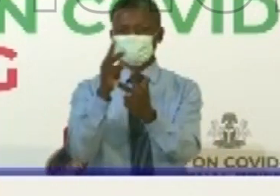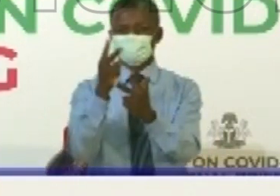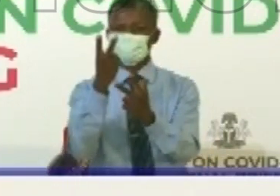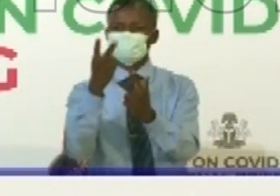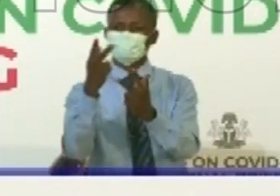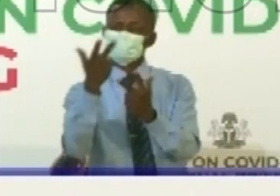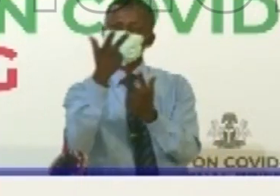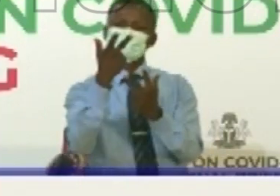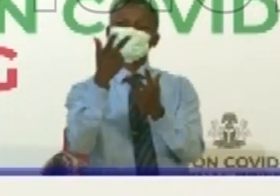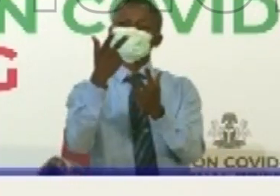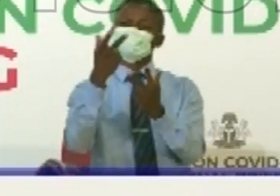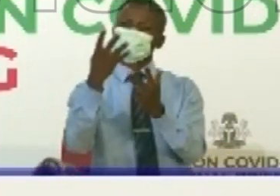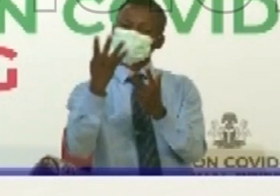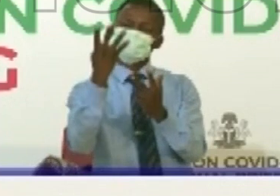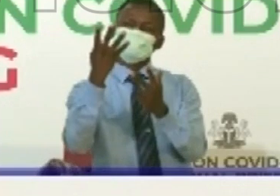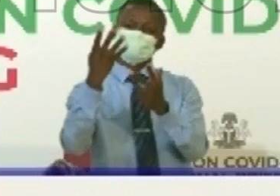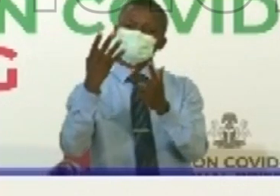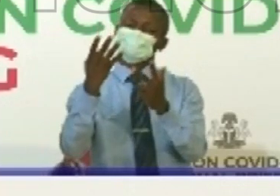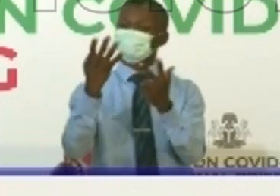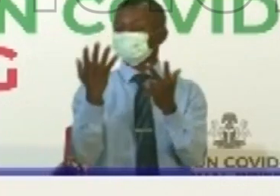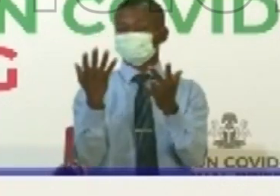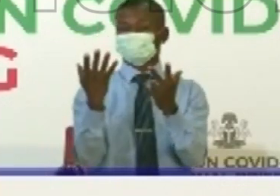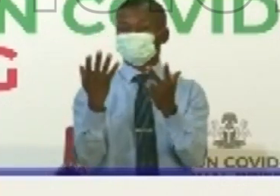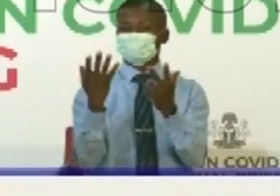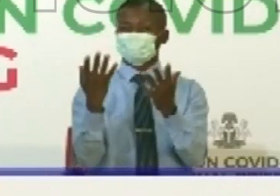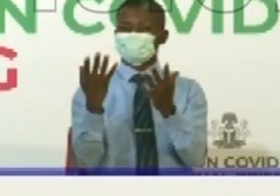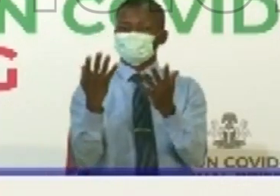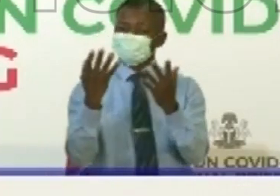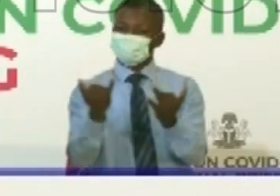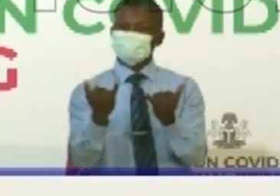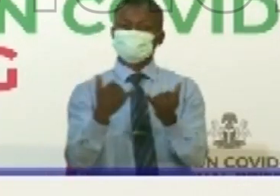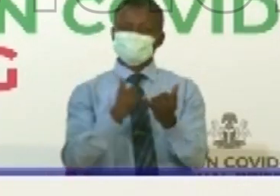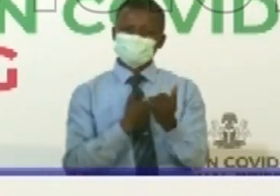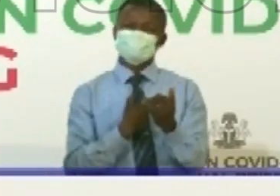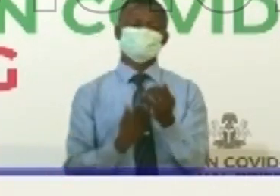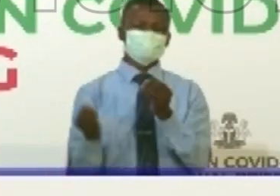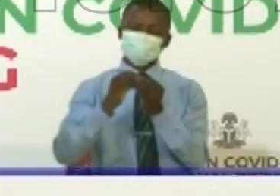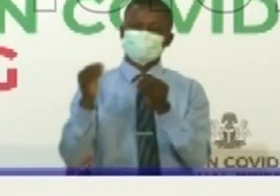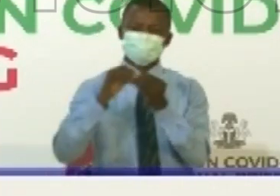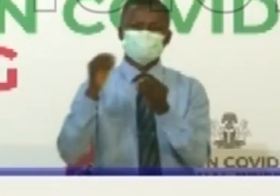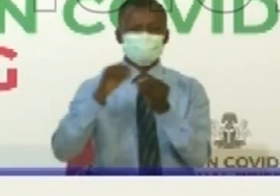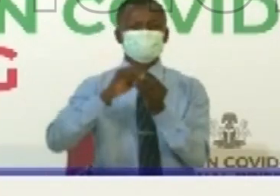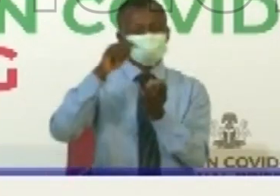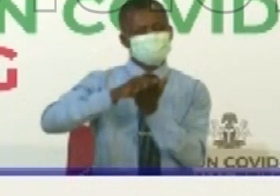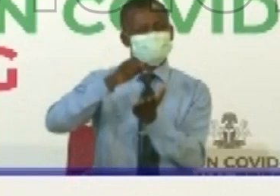then the third, which is the last phase, where you now have several thousands of